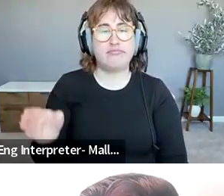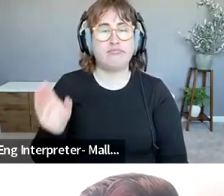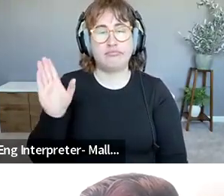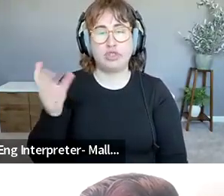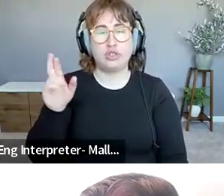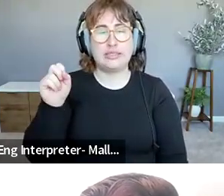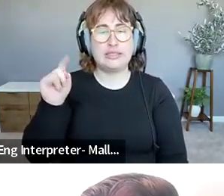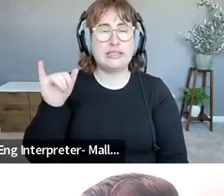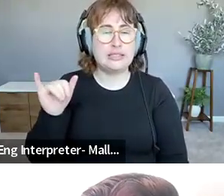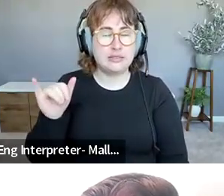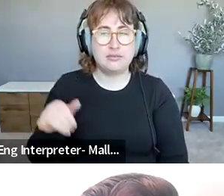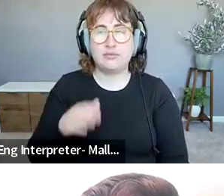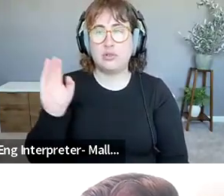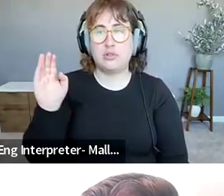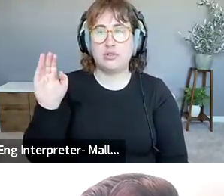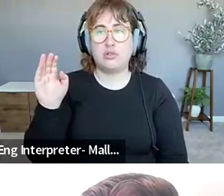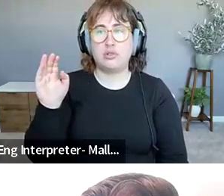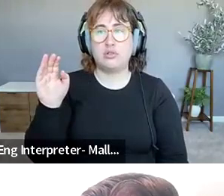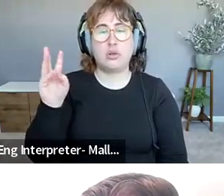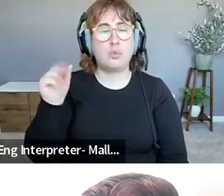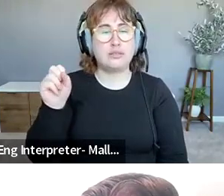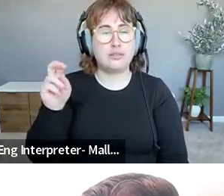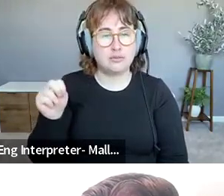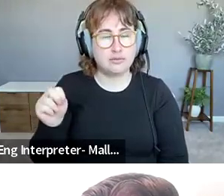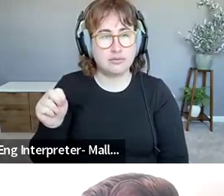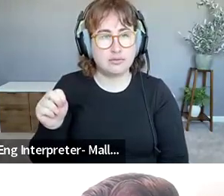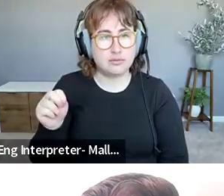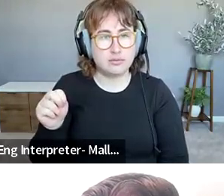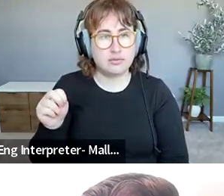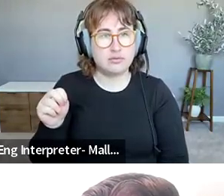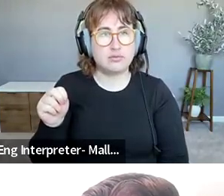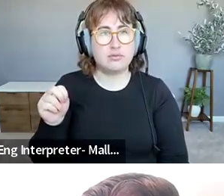We've got Wason. We have,